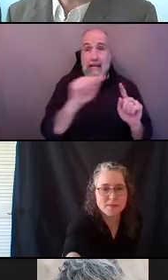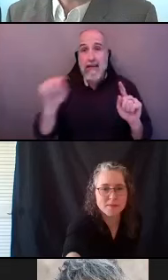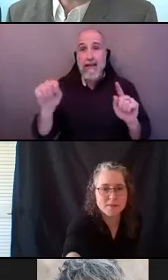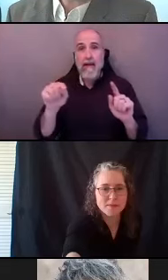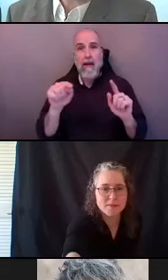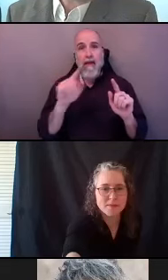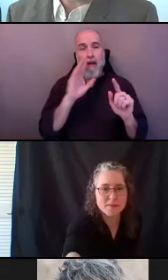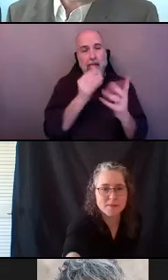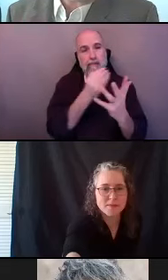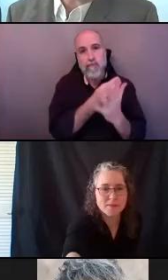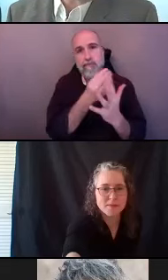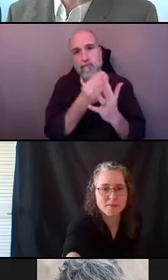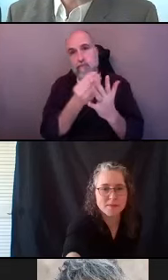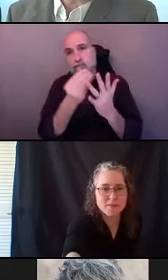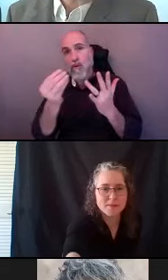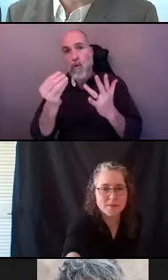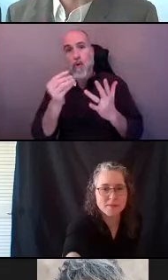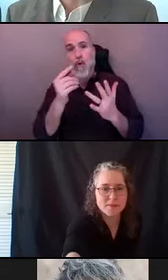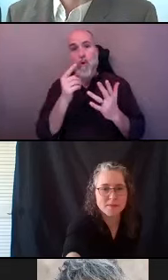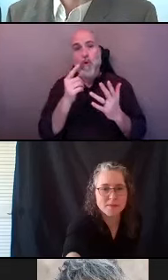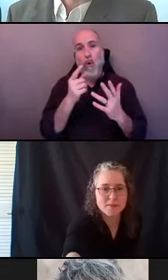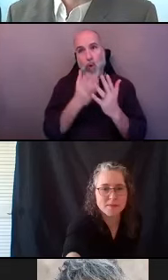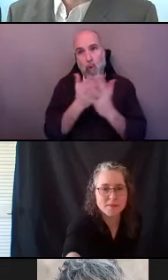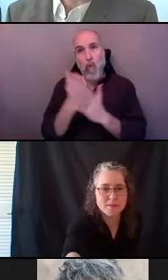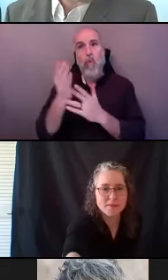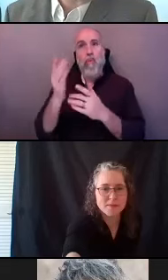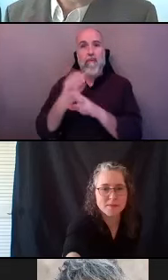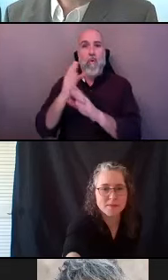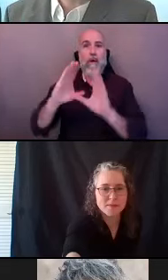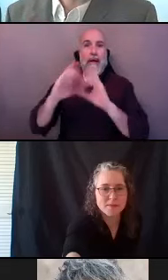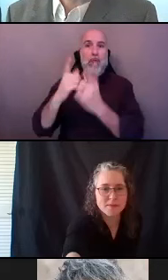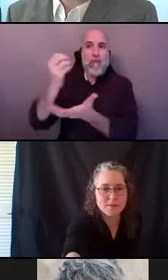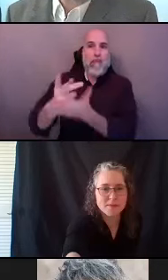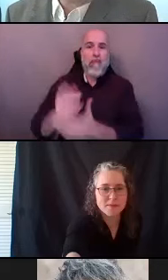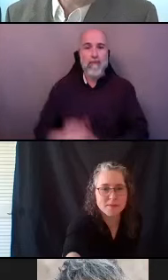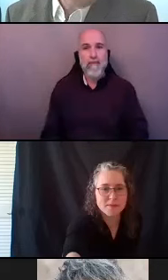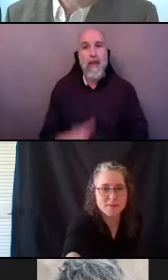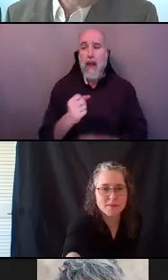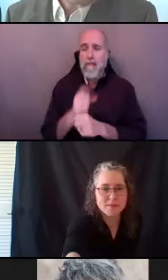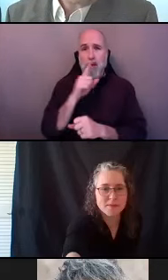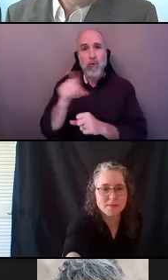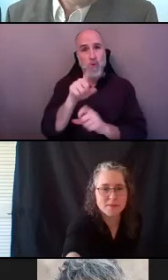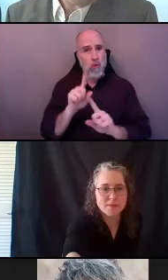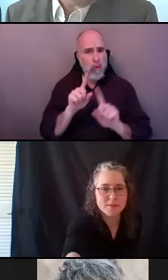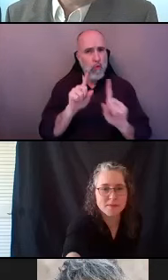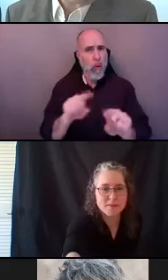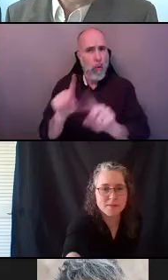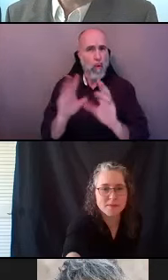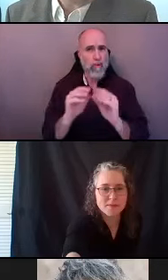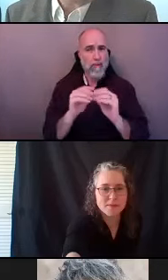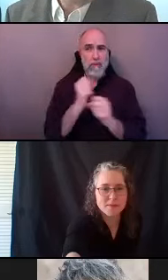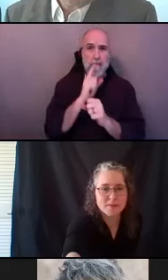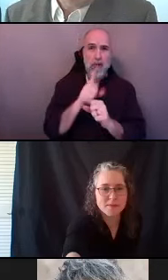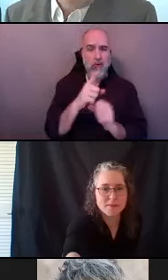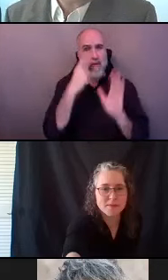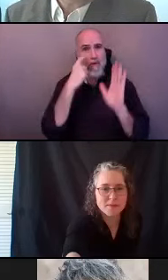itself through before getting to approval from council. And attend those meetings and be visible.